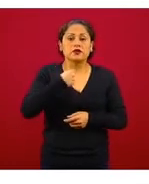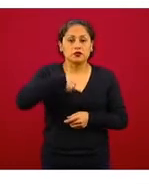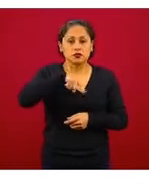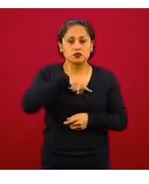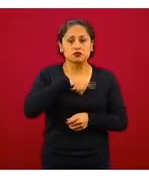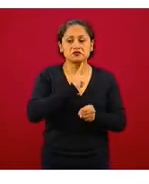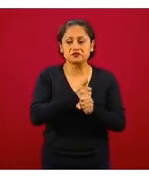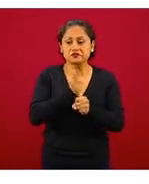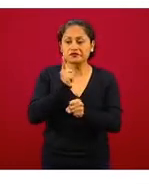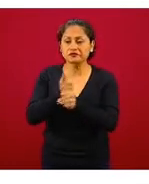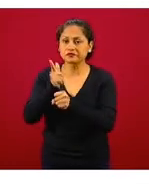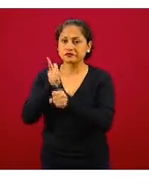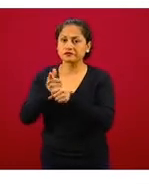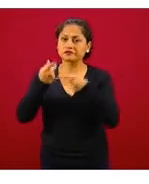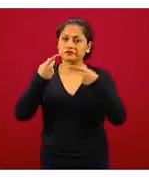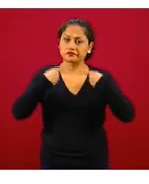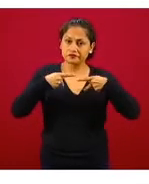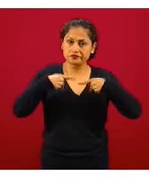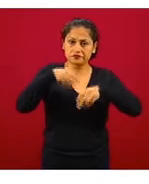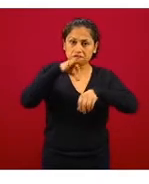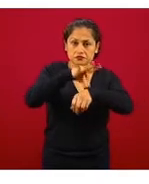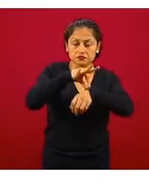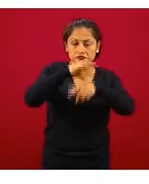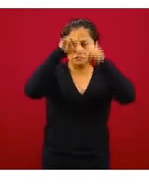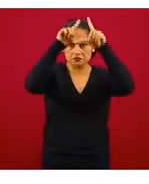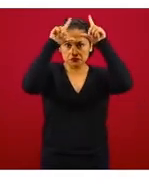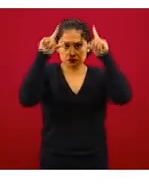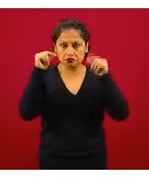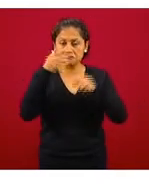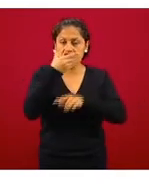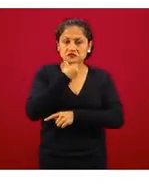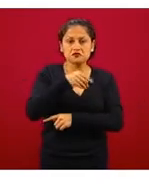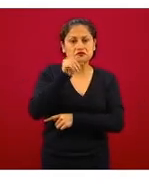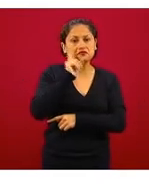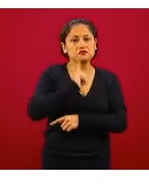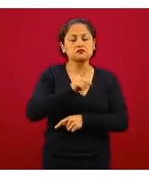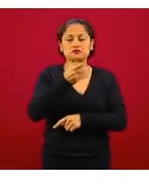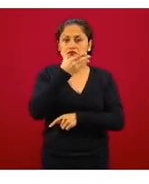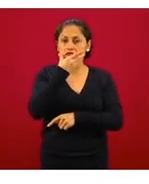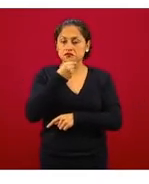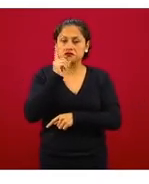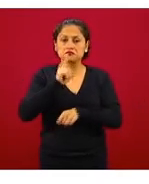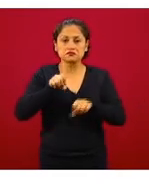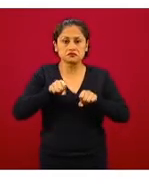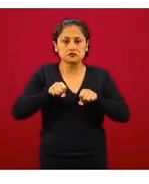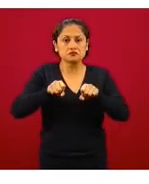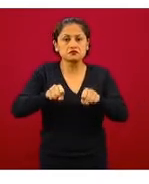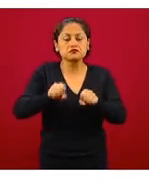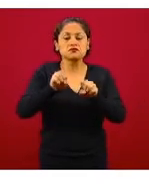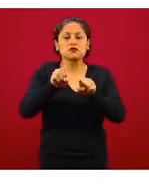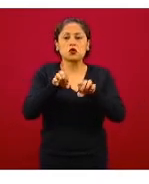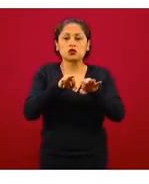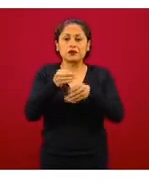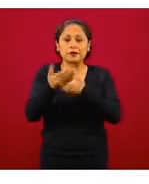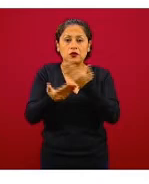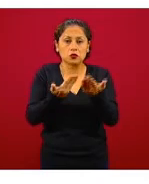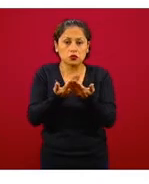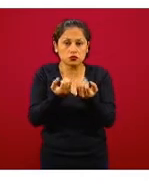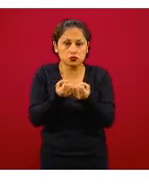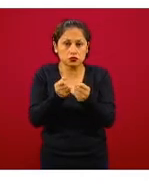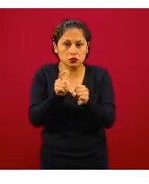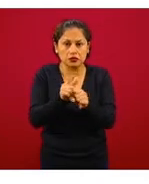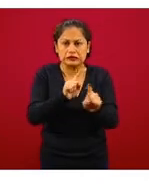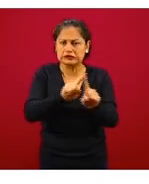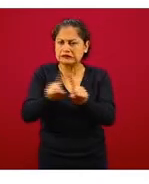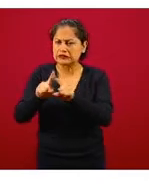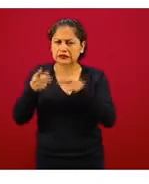Is that it? Oh, great, perfect, that's all. Oh, the doctors. Let's go quickly through